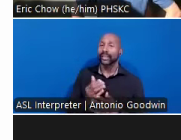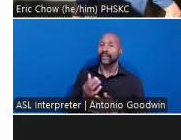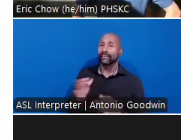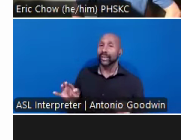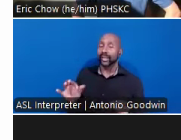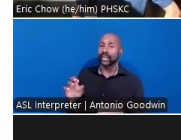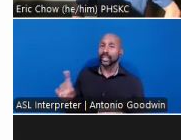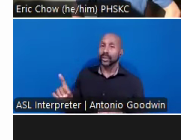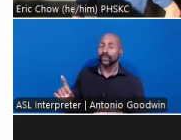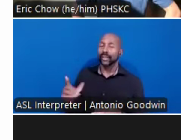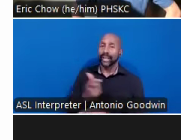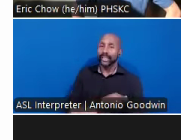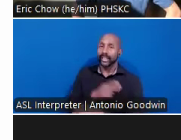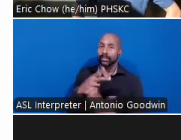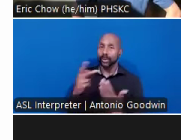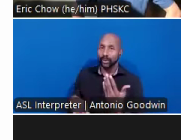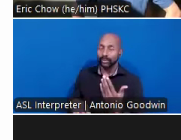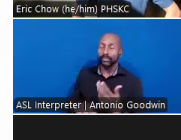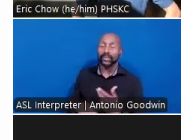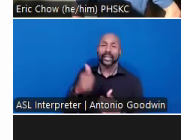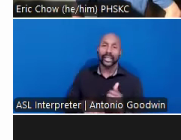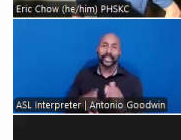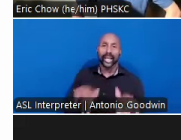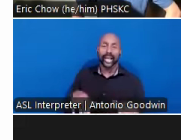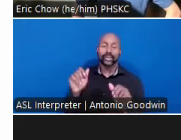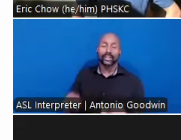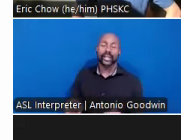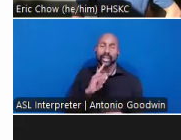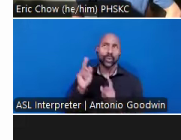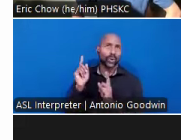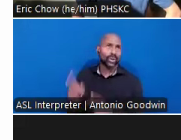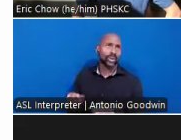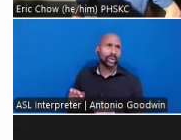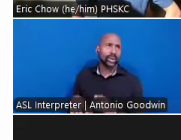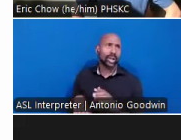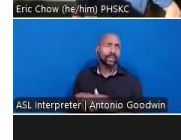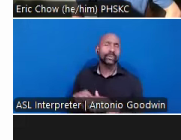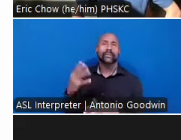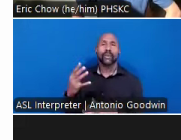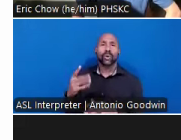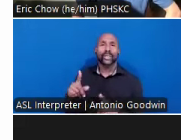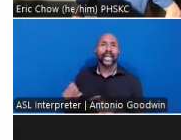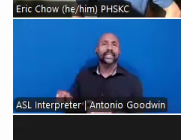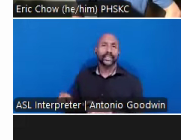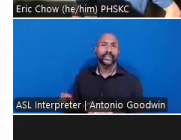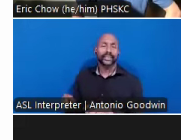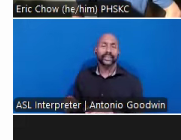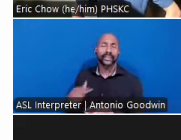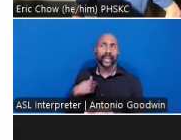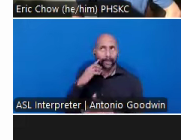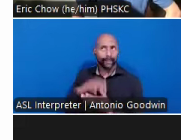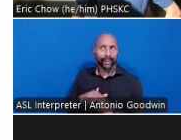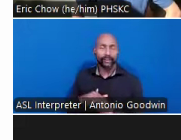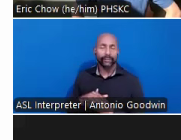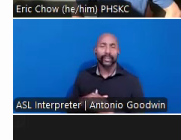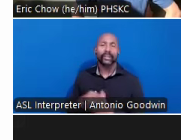So each household will be able to order, I believe, up to 4 COVID tests. And we can look for that